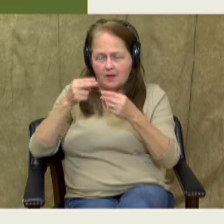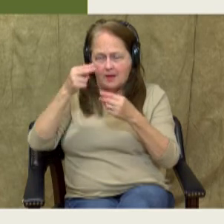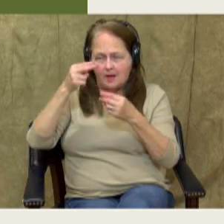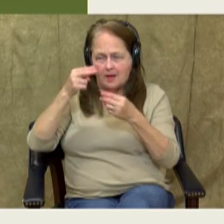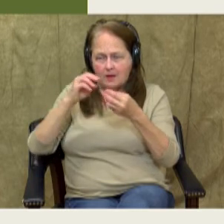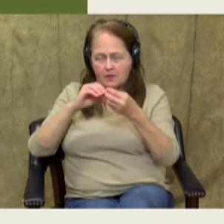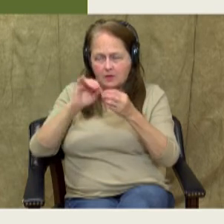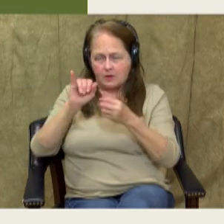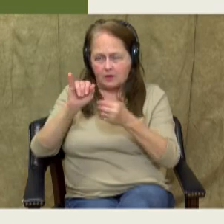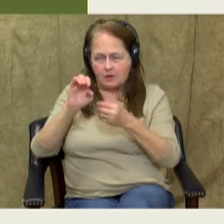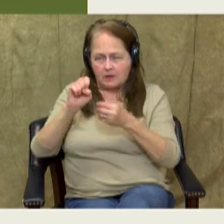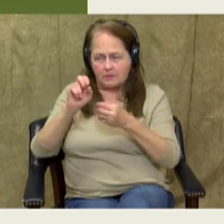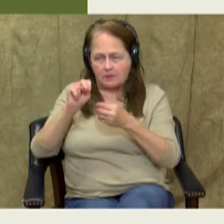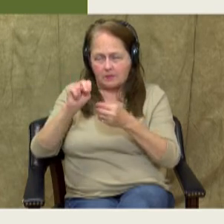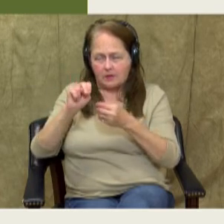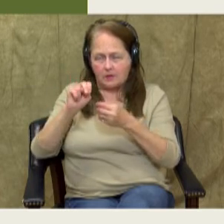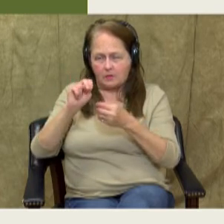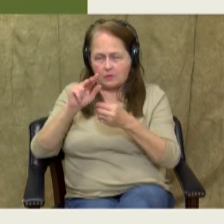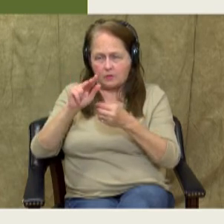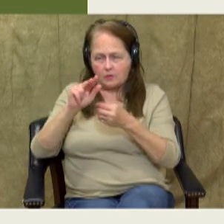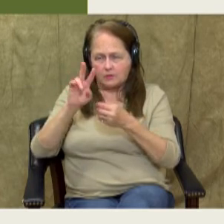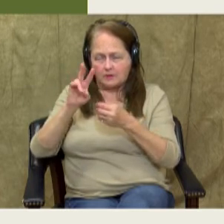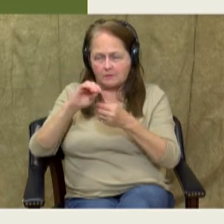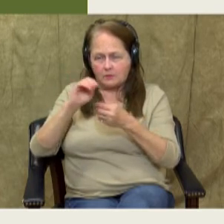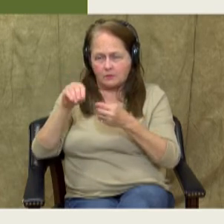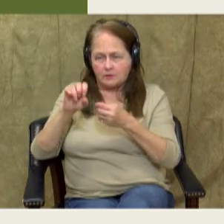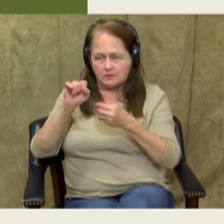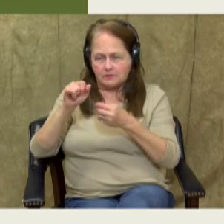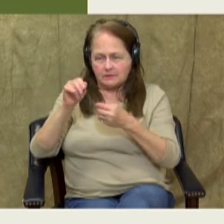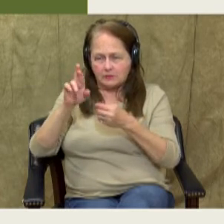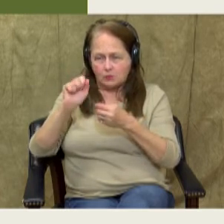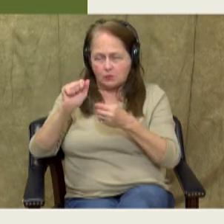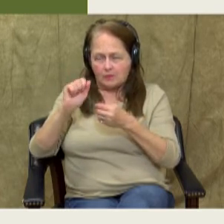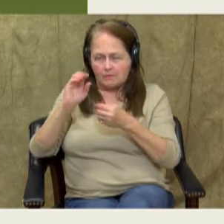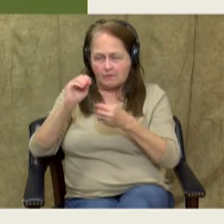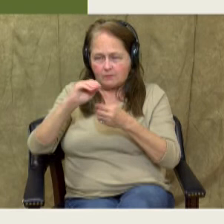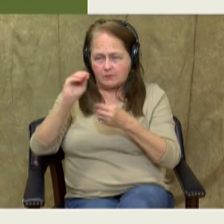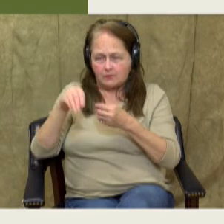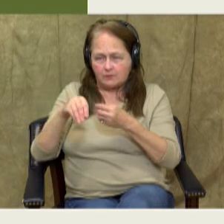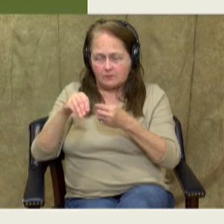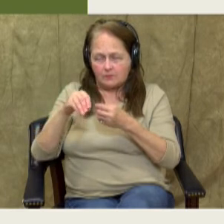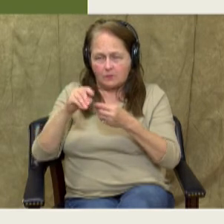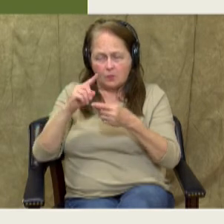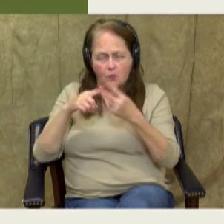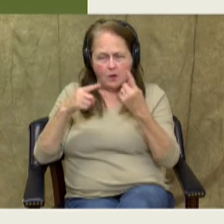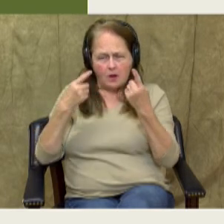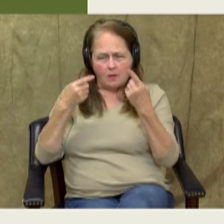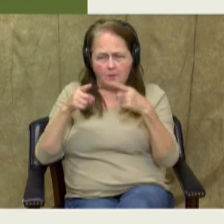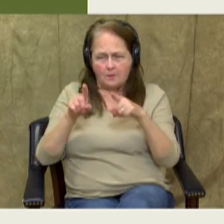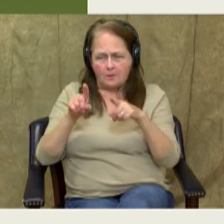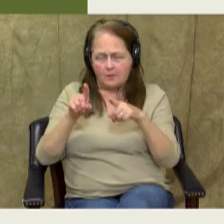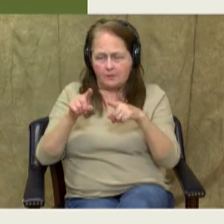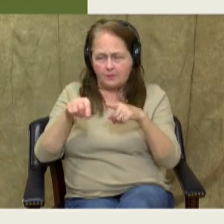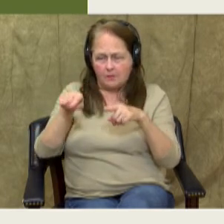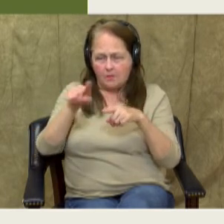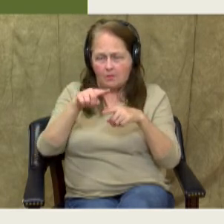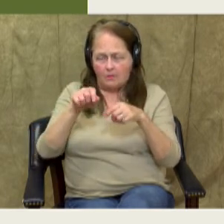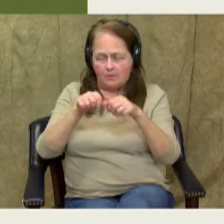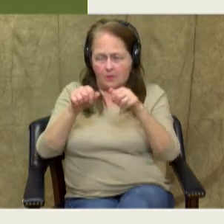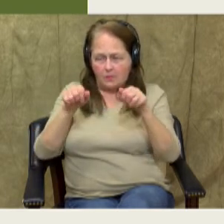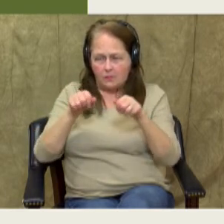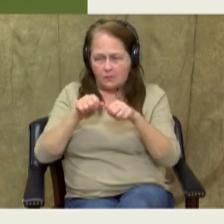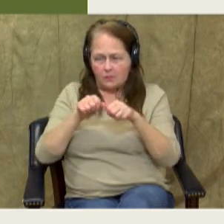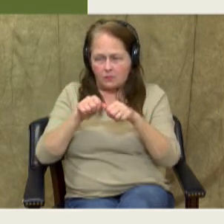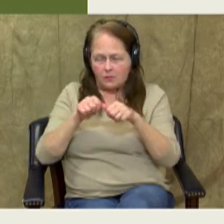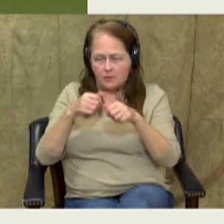figures. Yemen, 37%, Syria, 50%. What would account for those? Well, some of those areas have